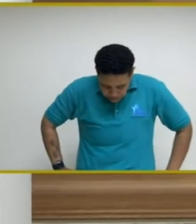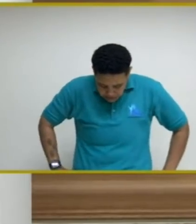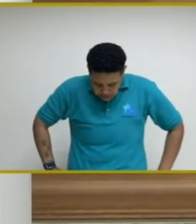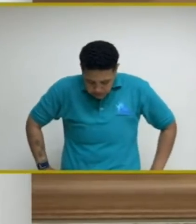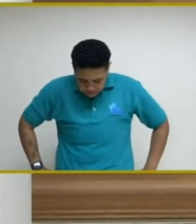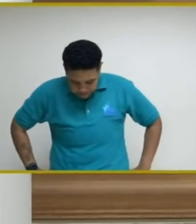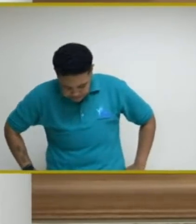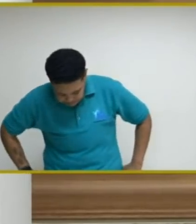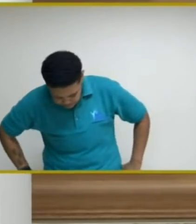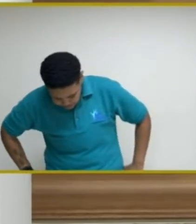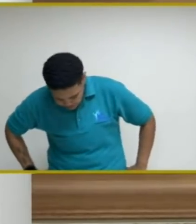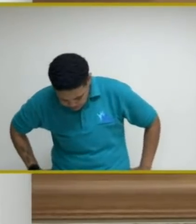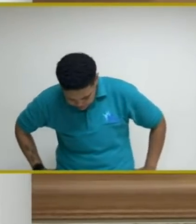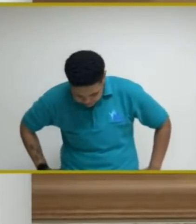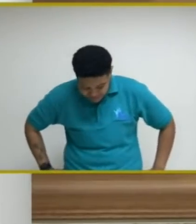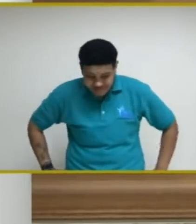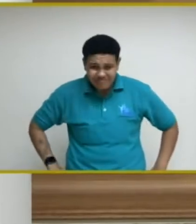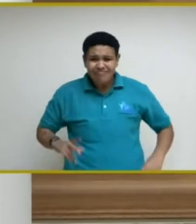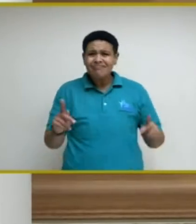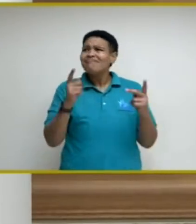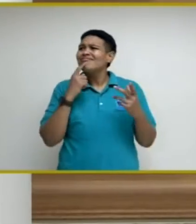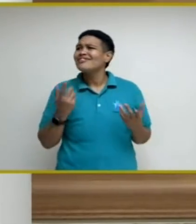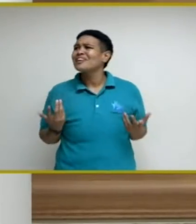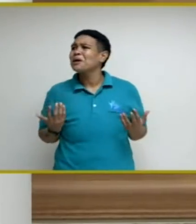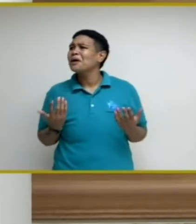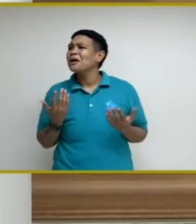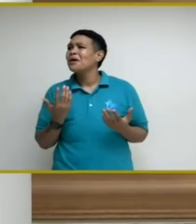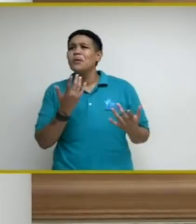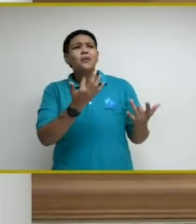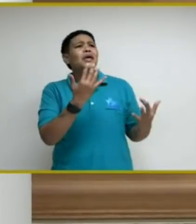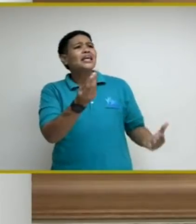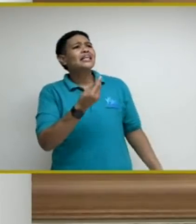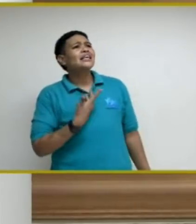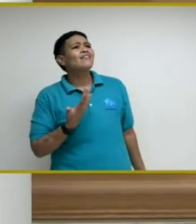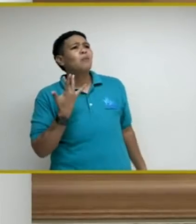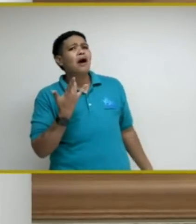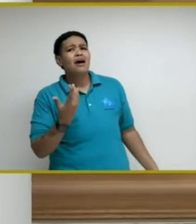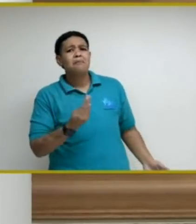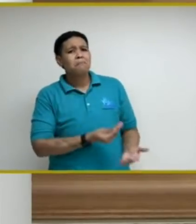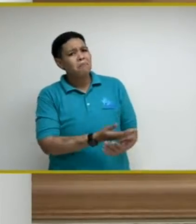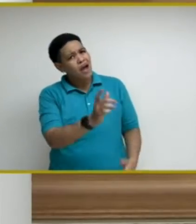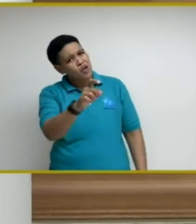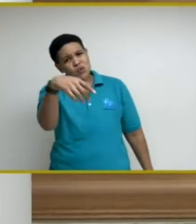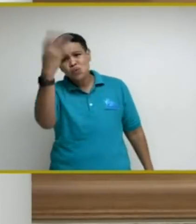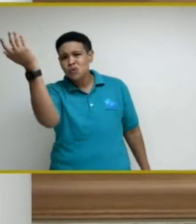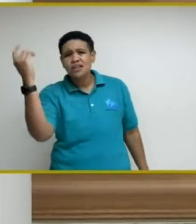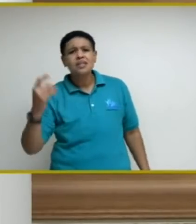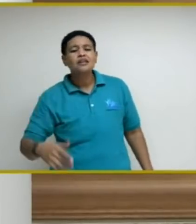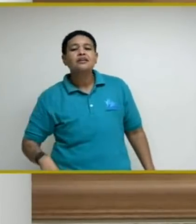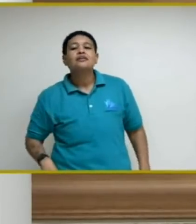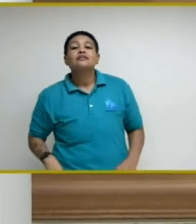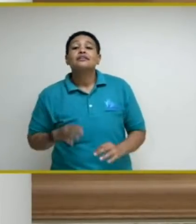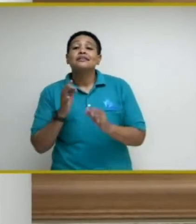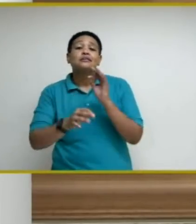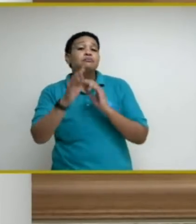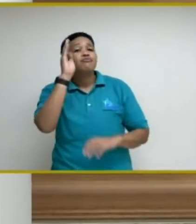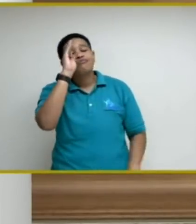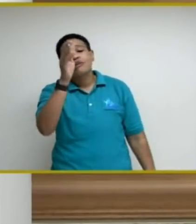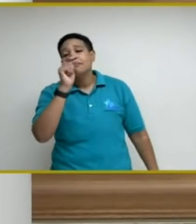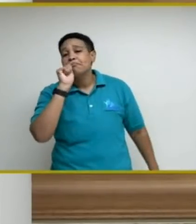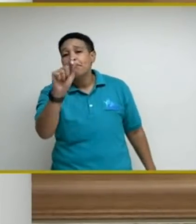People ask the question, why not buy? Why wait on the gift? Well, the straight answer, simple answer is if we